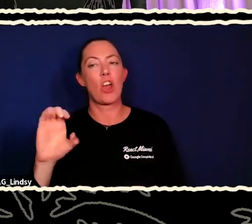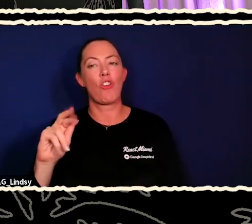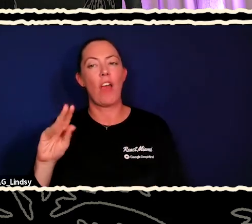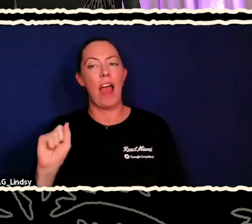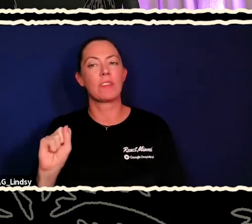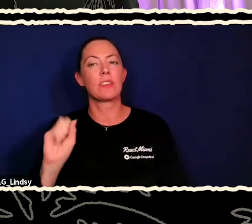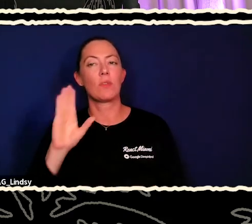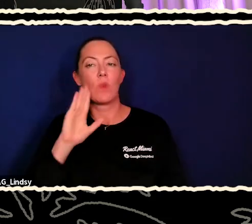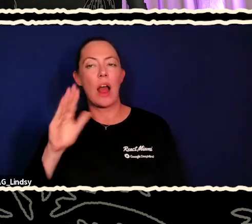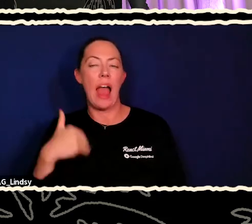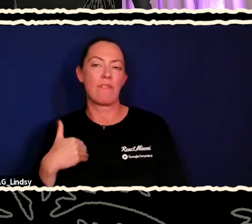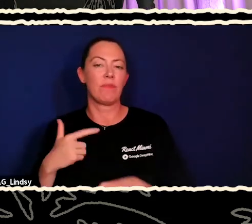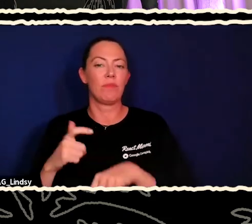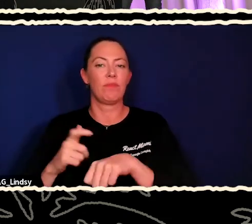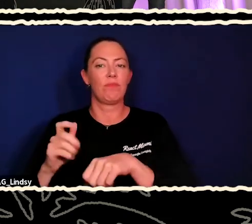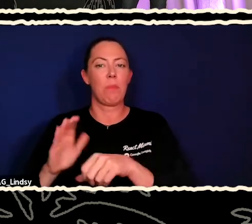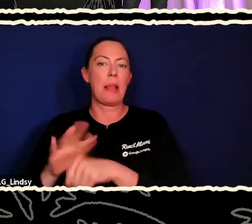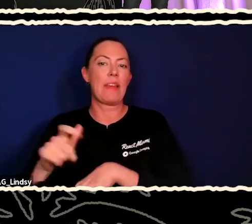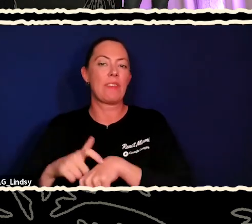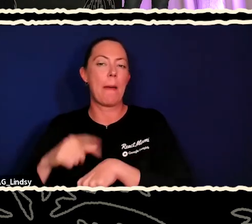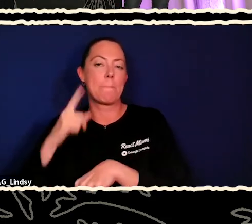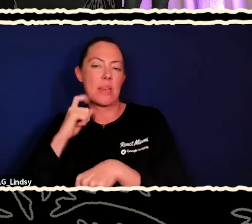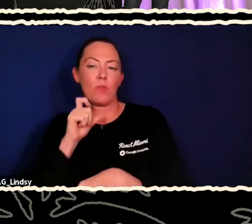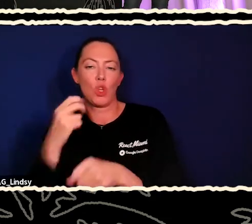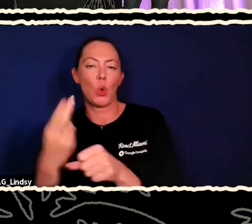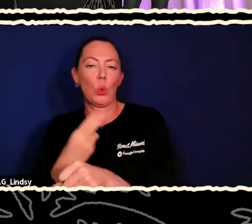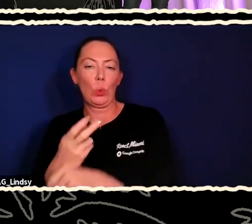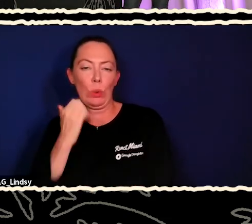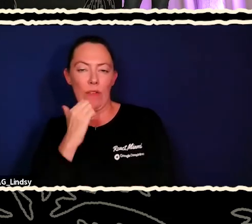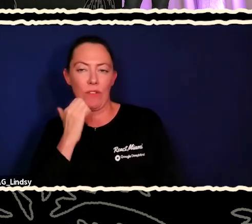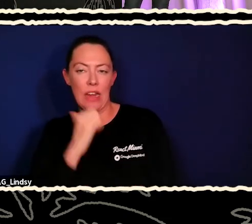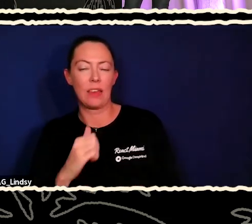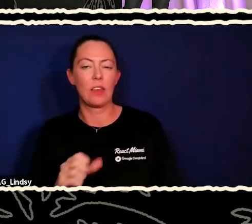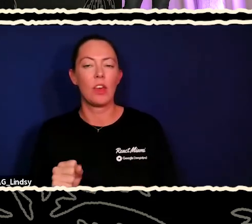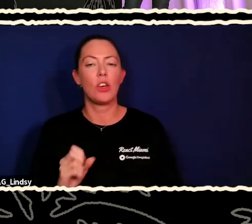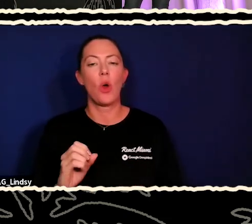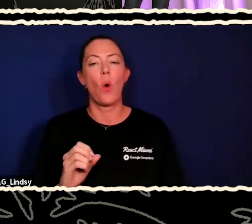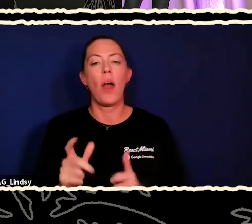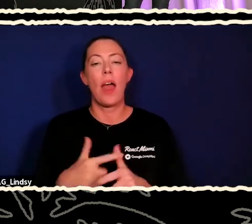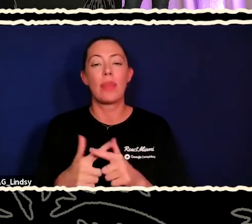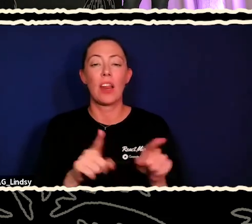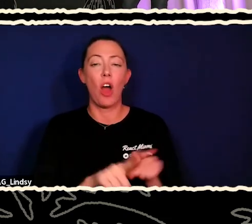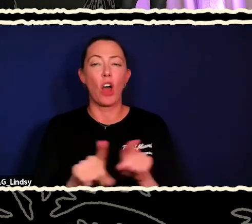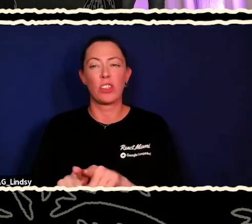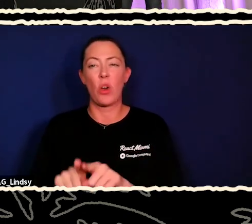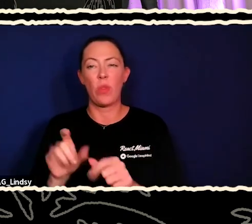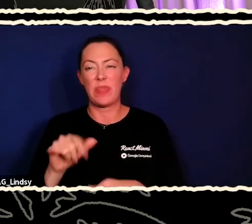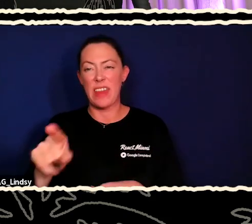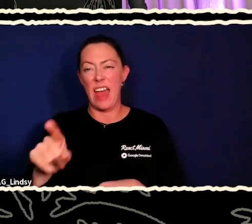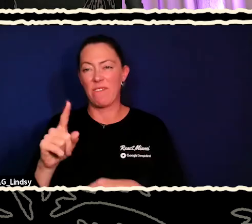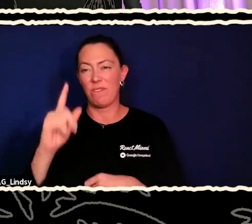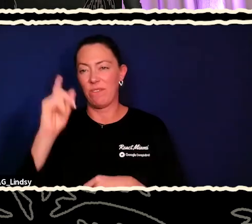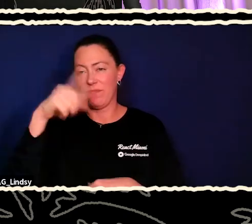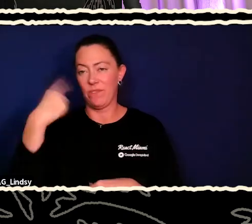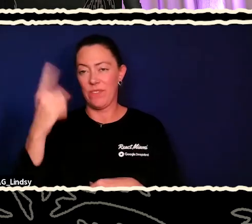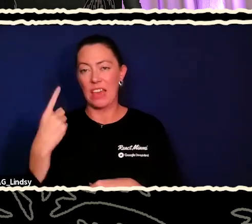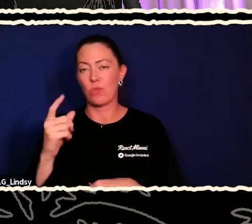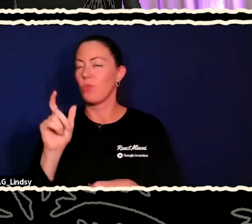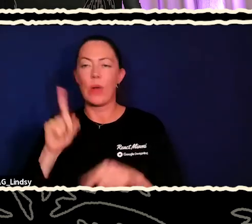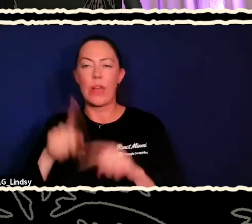days in the year. By the way, there's a trademark on the creeper face, and they'll actively sue you if you use it. So let's just roll the dice together, shall